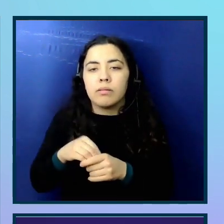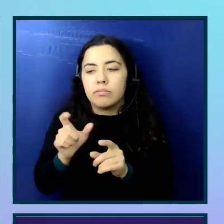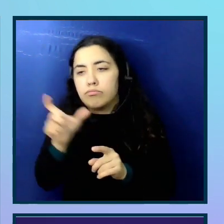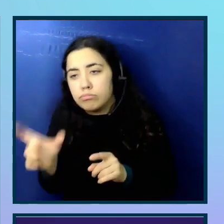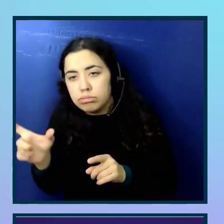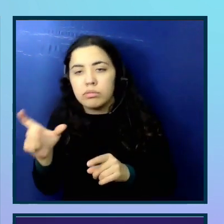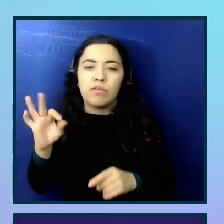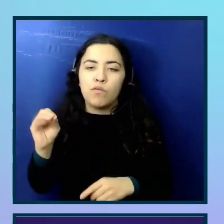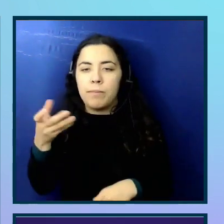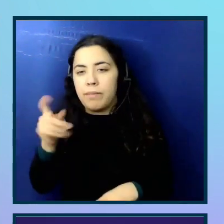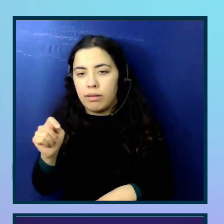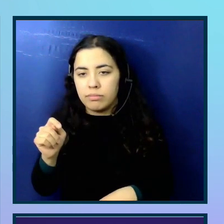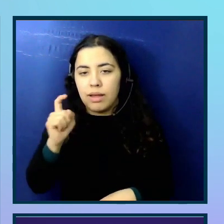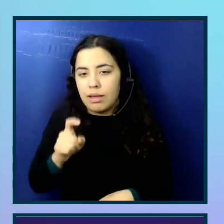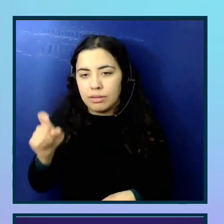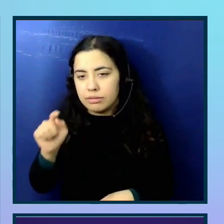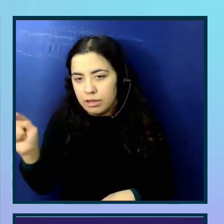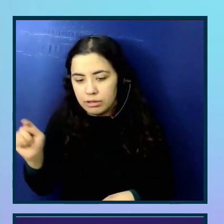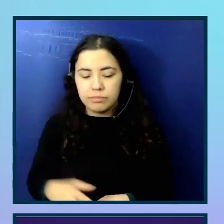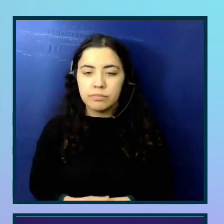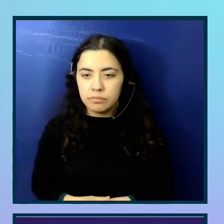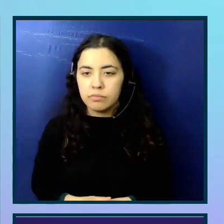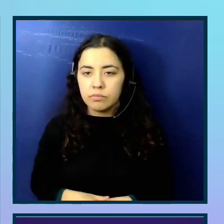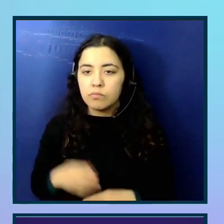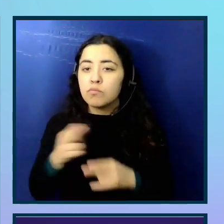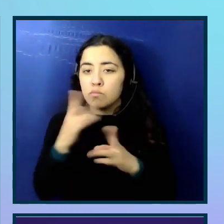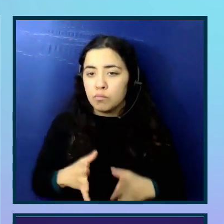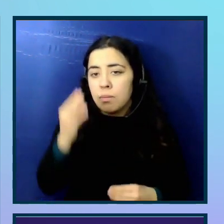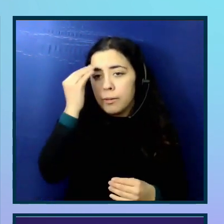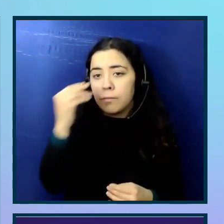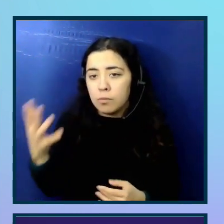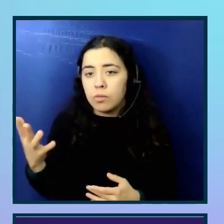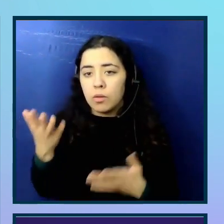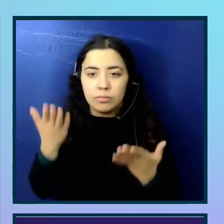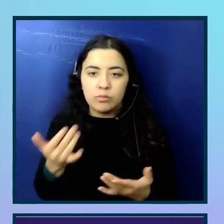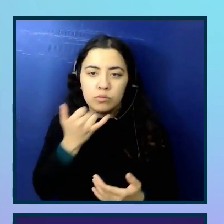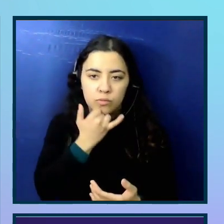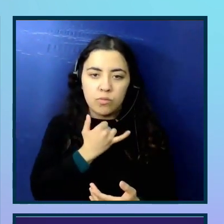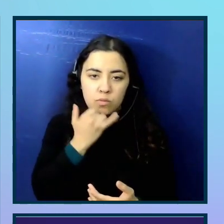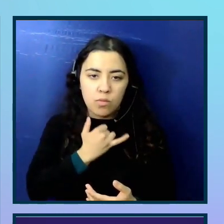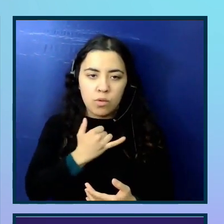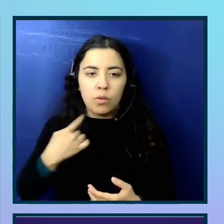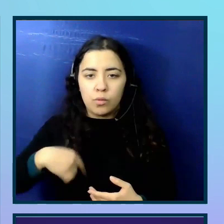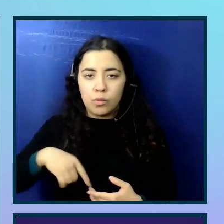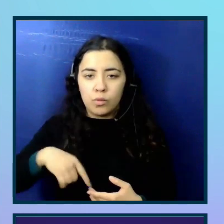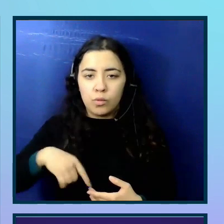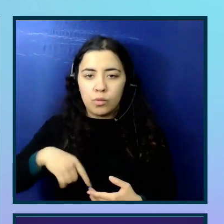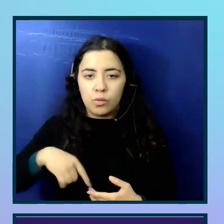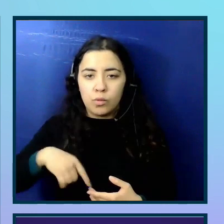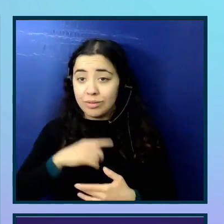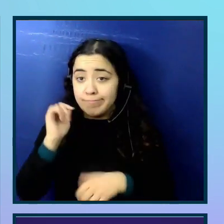fake XX dash format. So it's letting the user know, hey, this is what's wrong. We put a parameter on it. We're giving